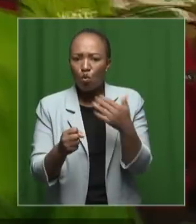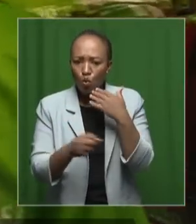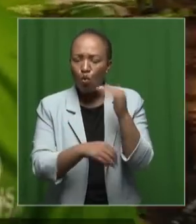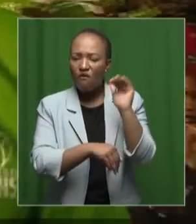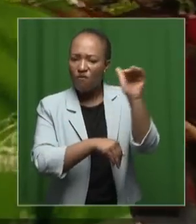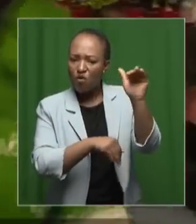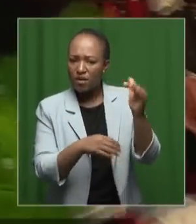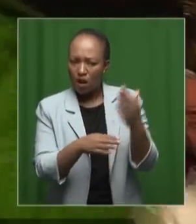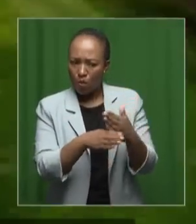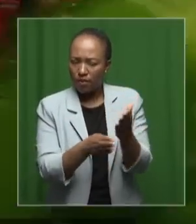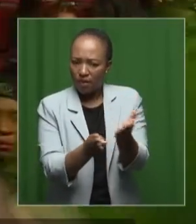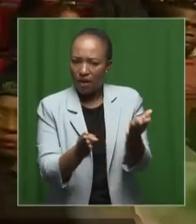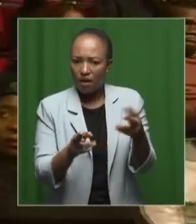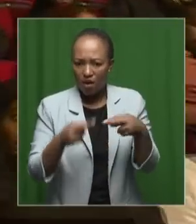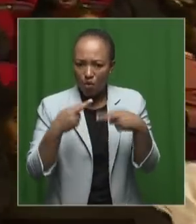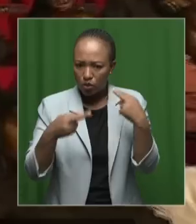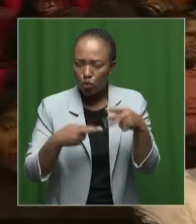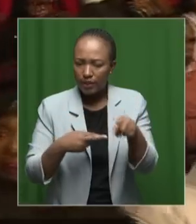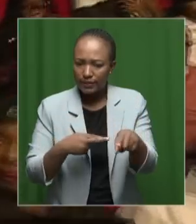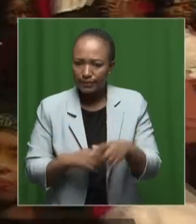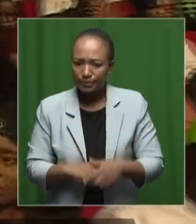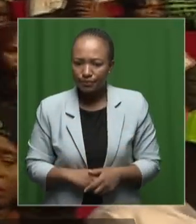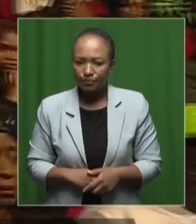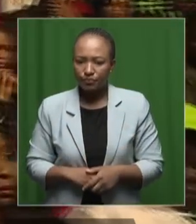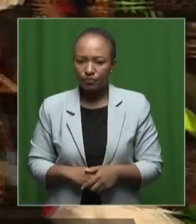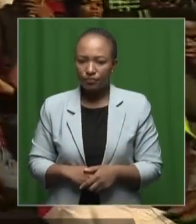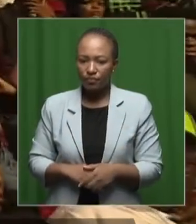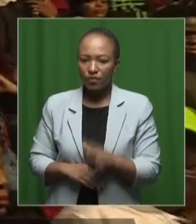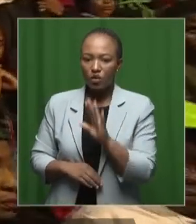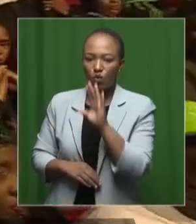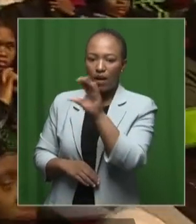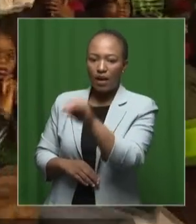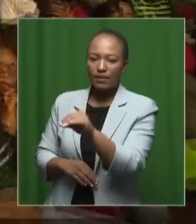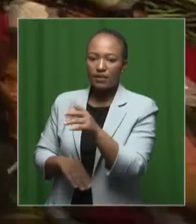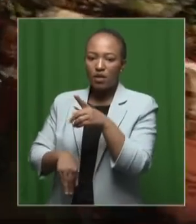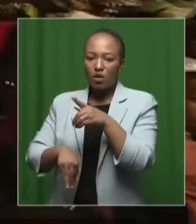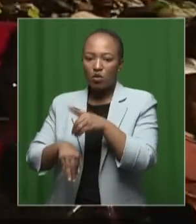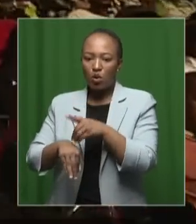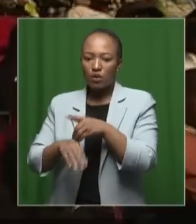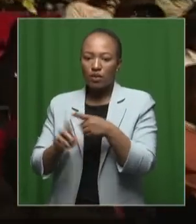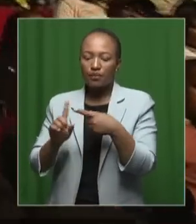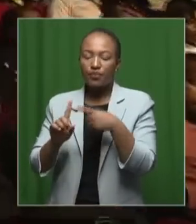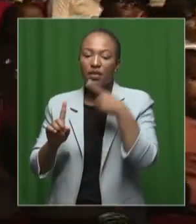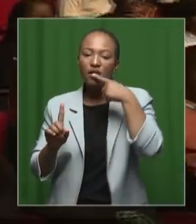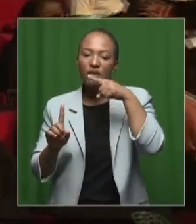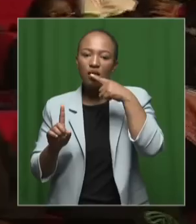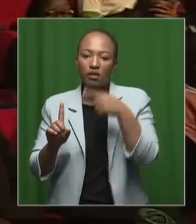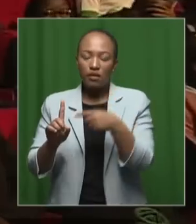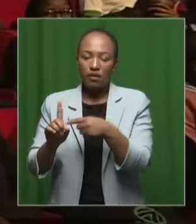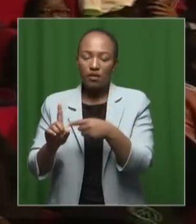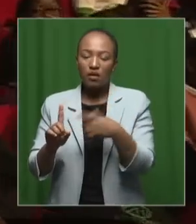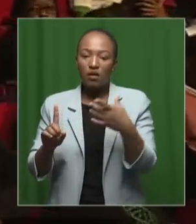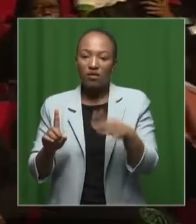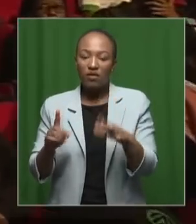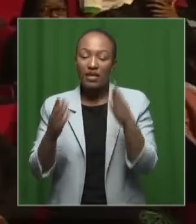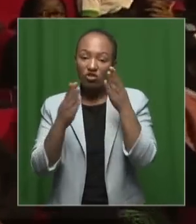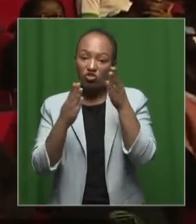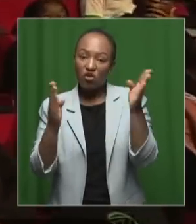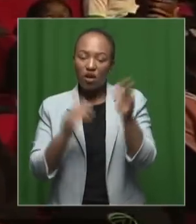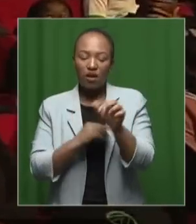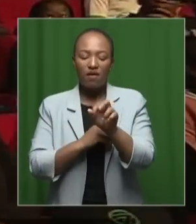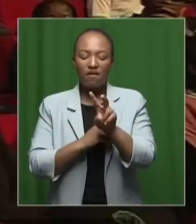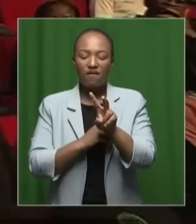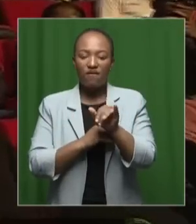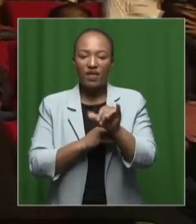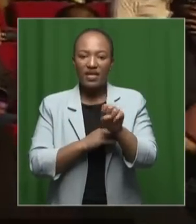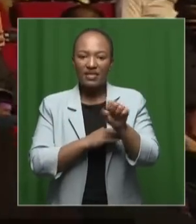us. I guess we can ask Dr. Motsoaledi with regards to the new regulations on the general work visa and some of the changes now,